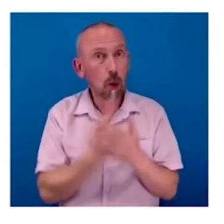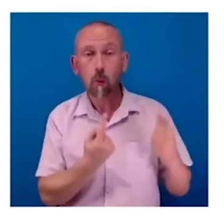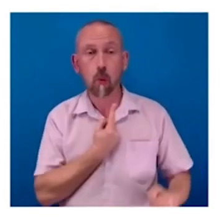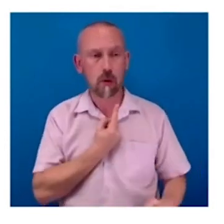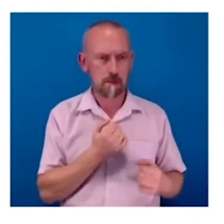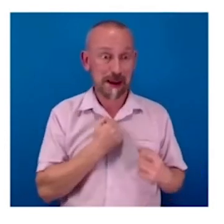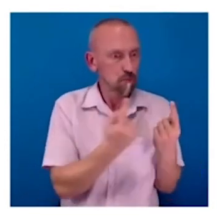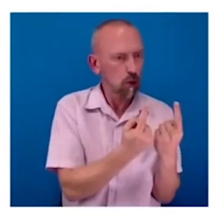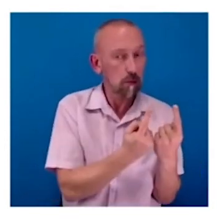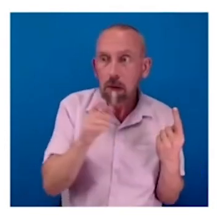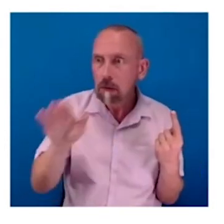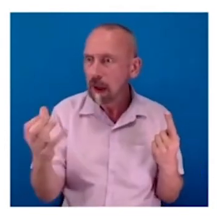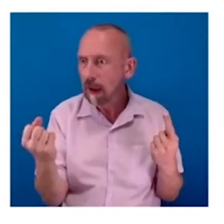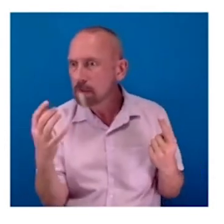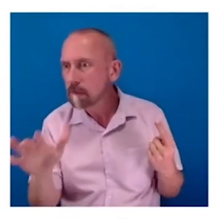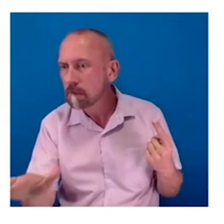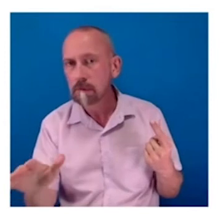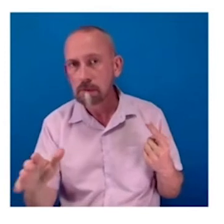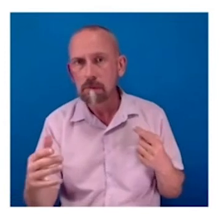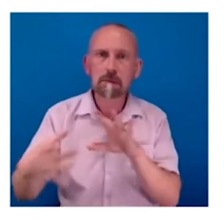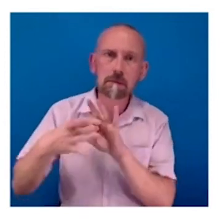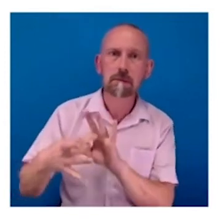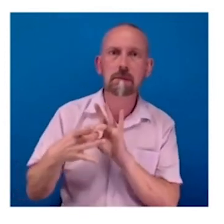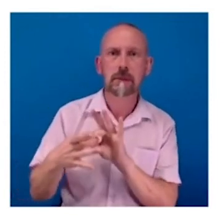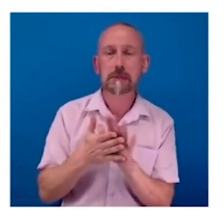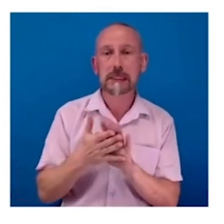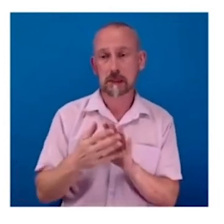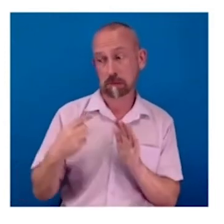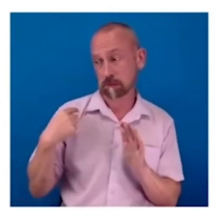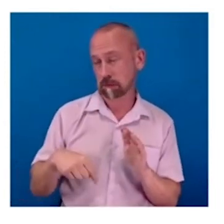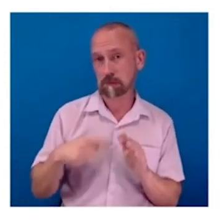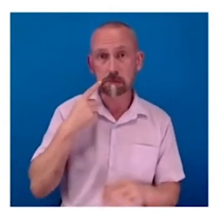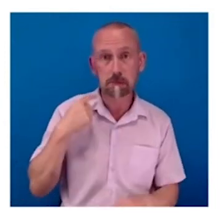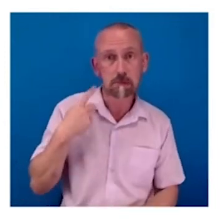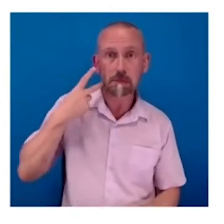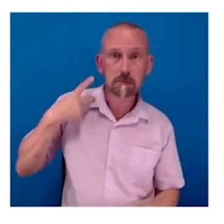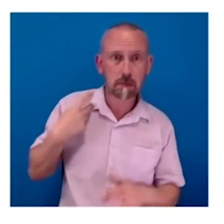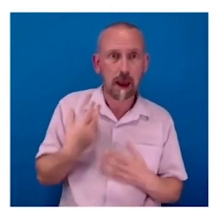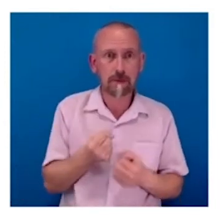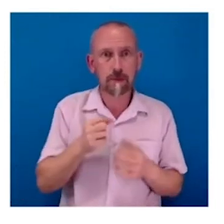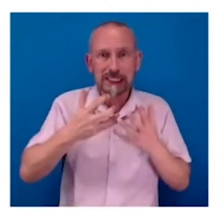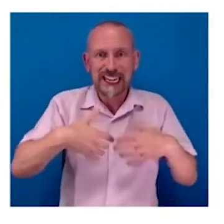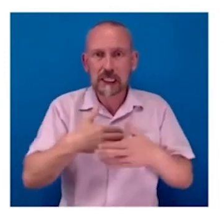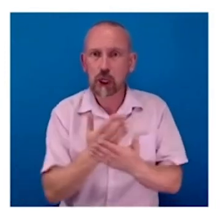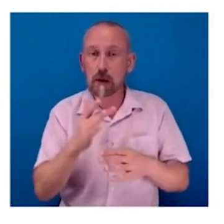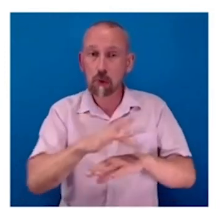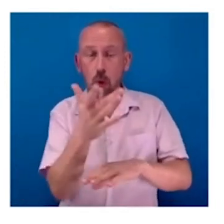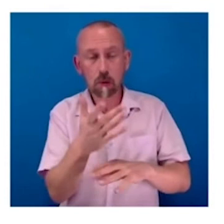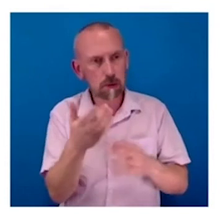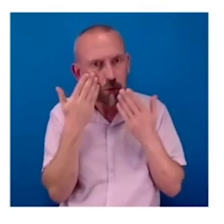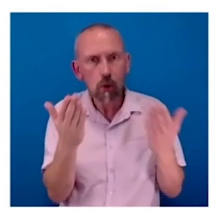So having something like TechShare Pro for the last 3 days shows that is possible, and we can have quite a lot of people be part of something quite